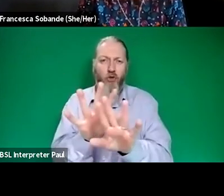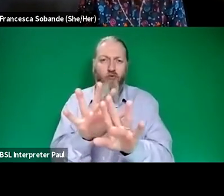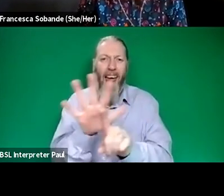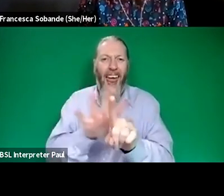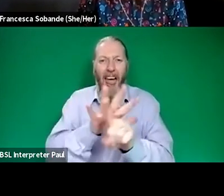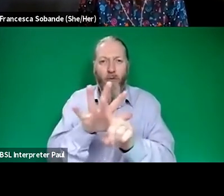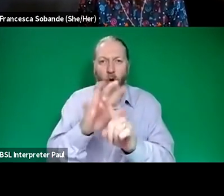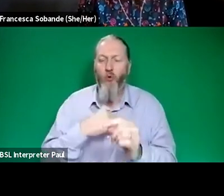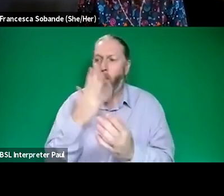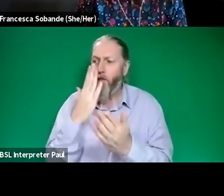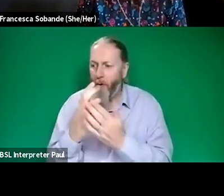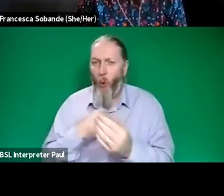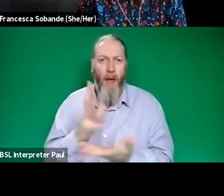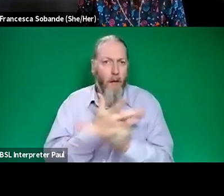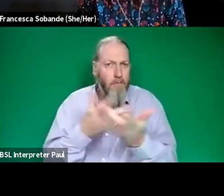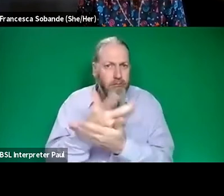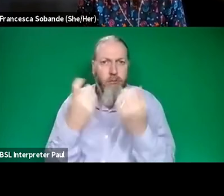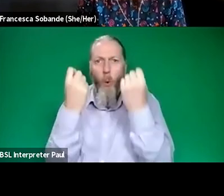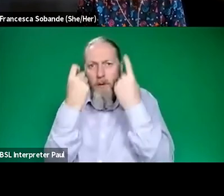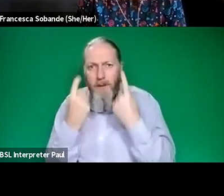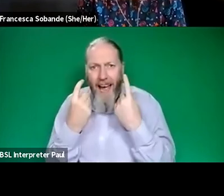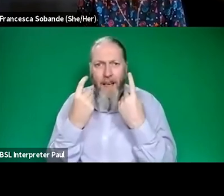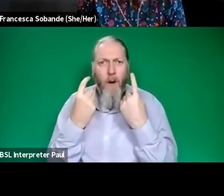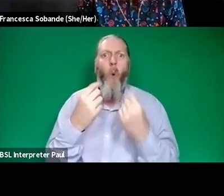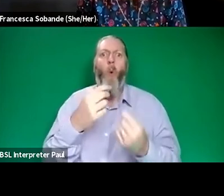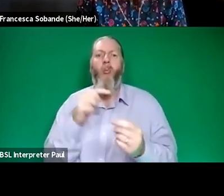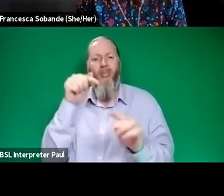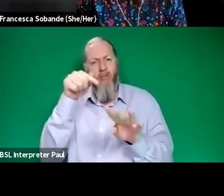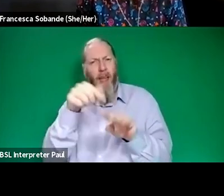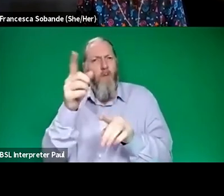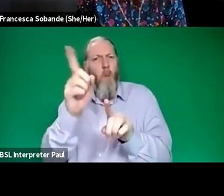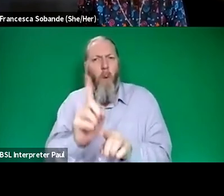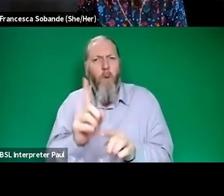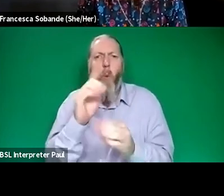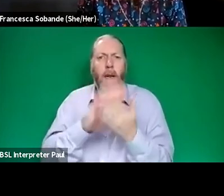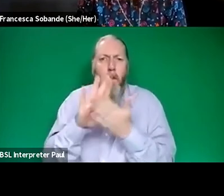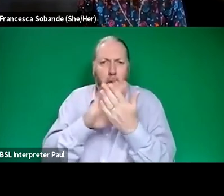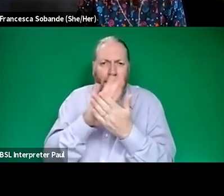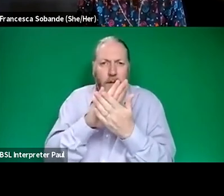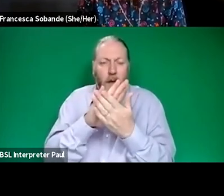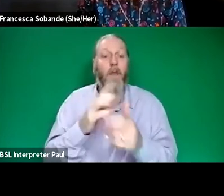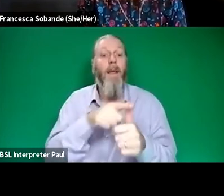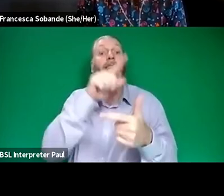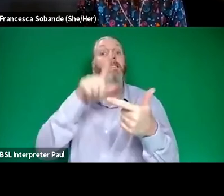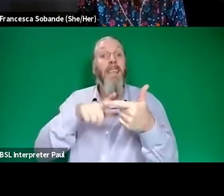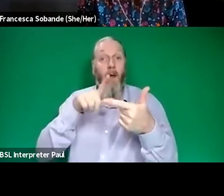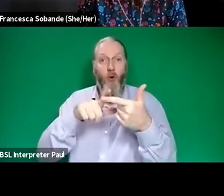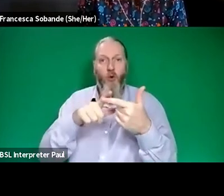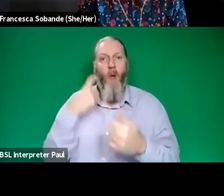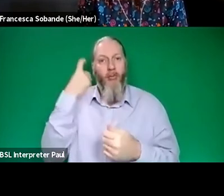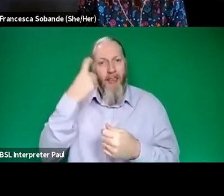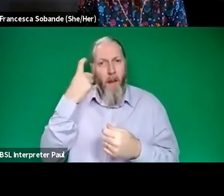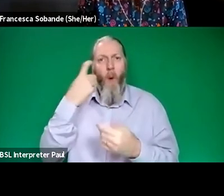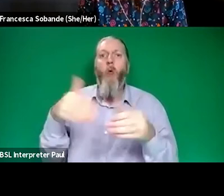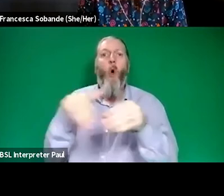why it will continue to be gray? And then after that is how you're moving on to then exploring kind of wider context and wider relationships